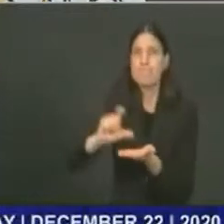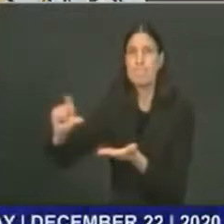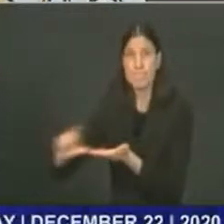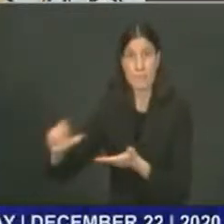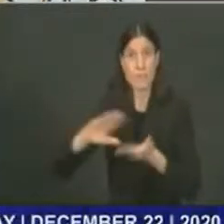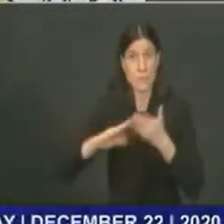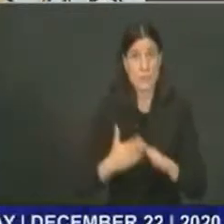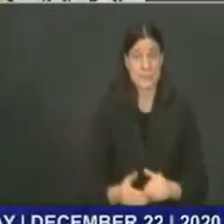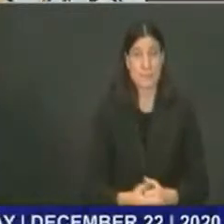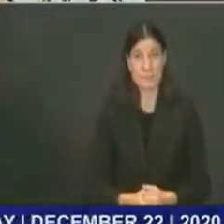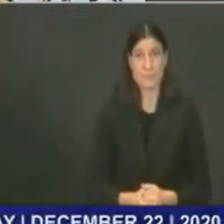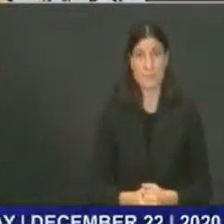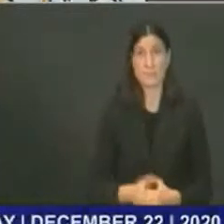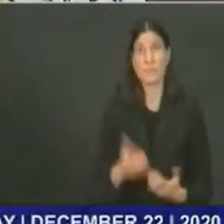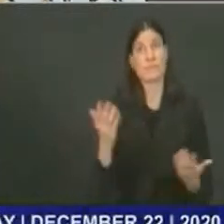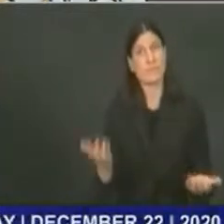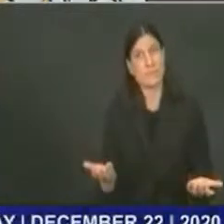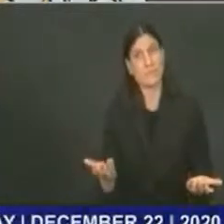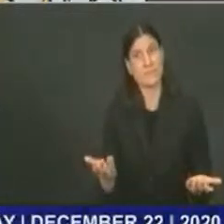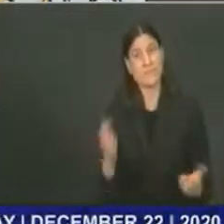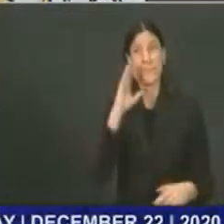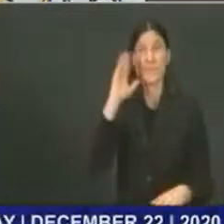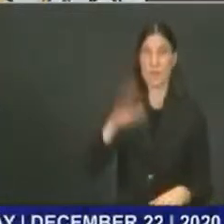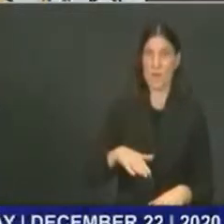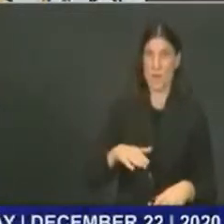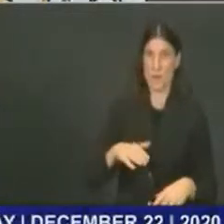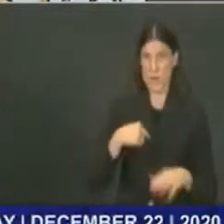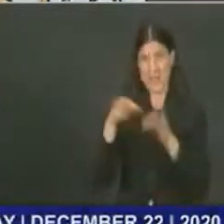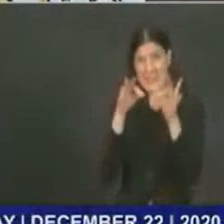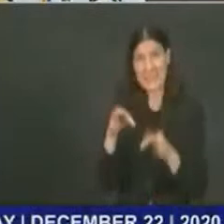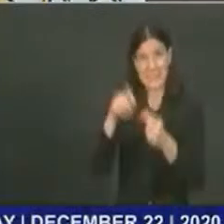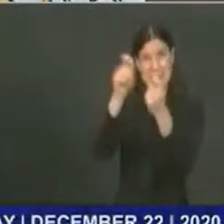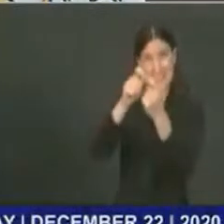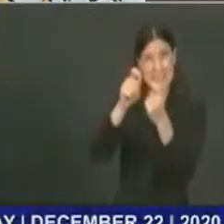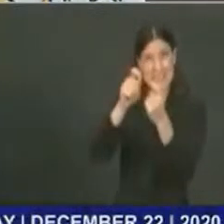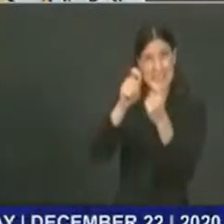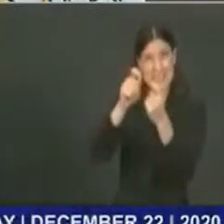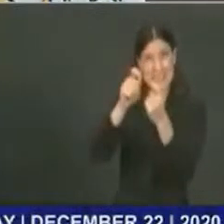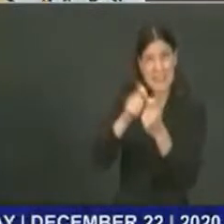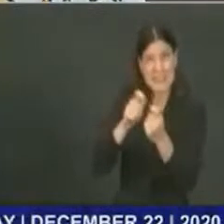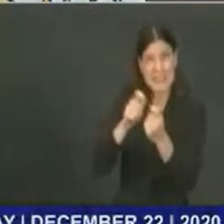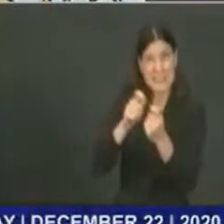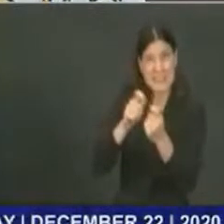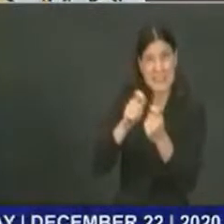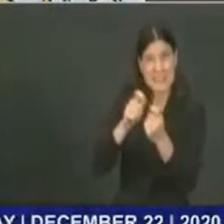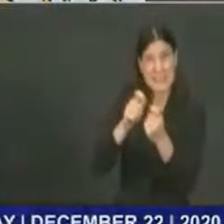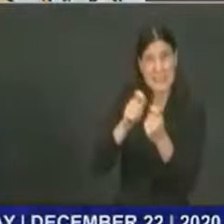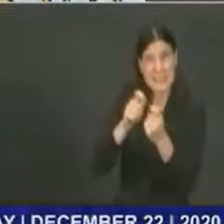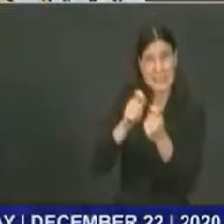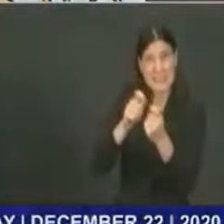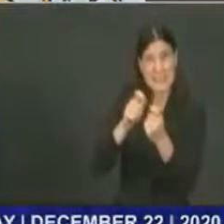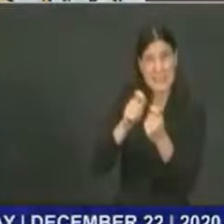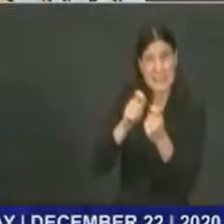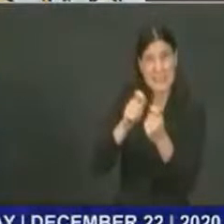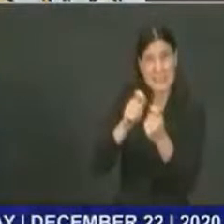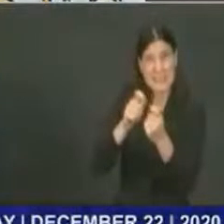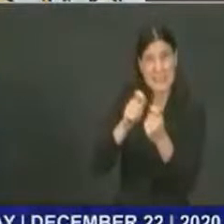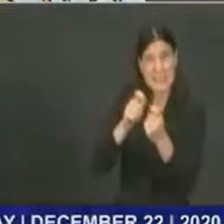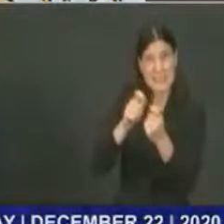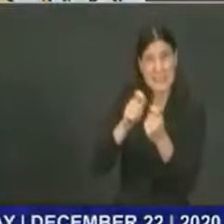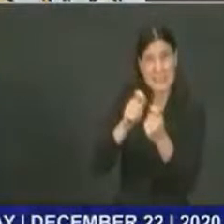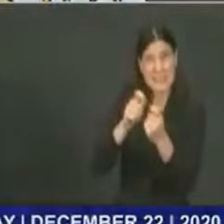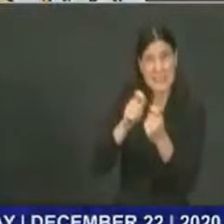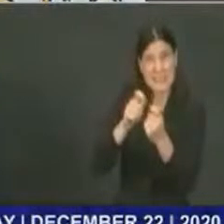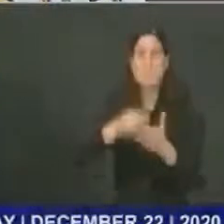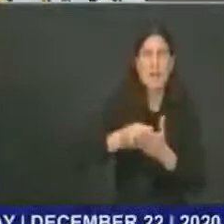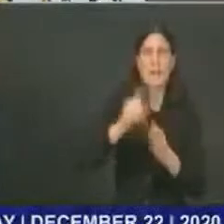list of how we spent every penny. We have a portal, and we've had numerous hearings before the state legislature. So if you desire